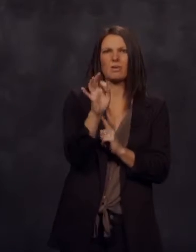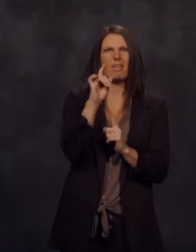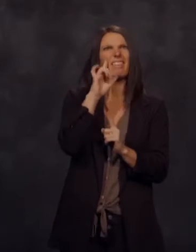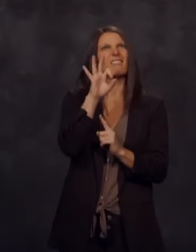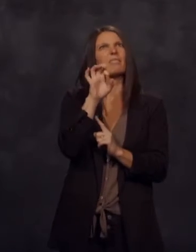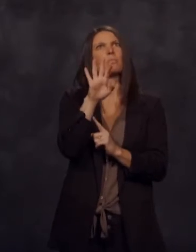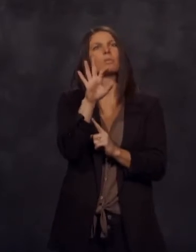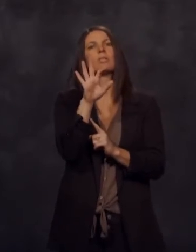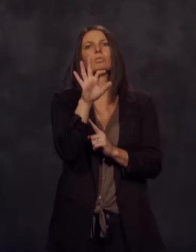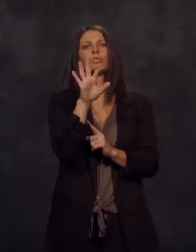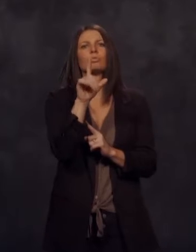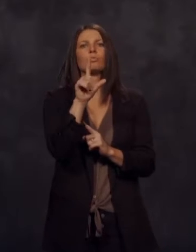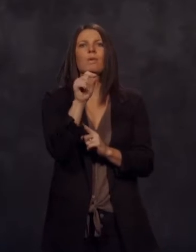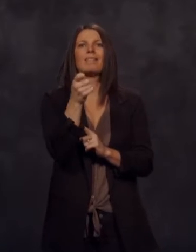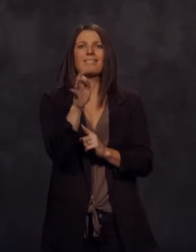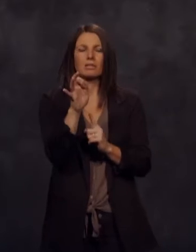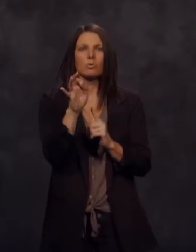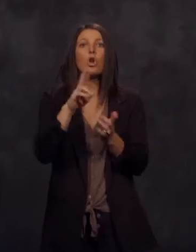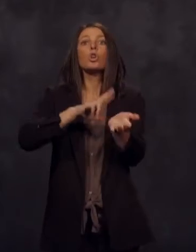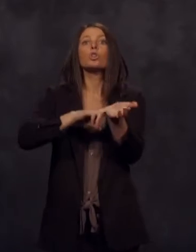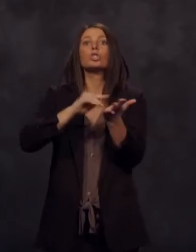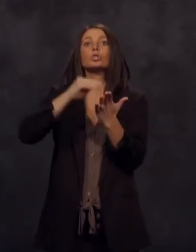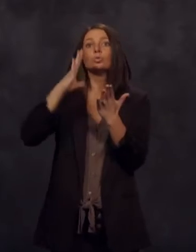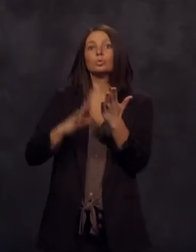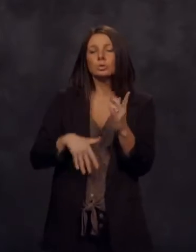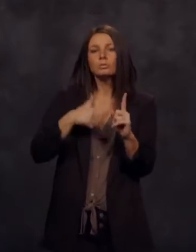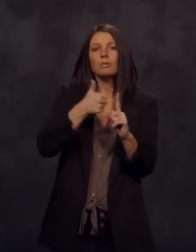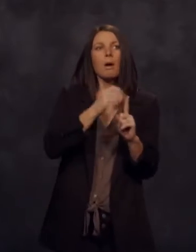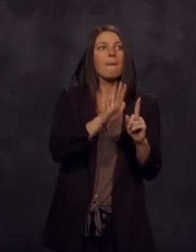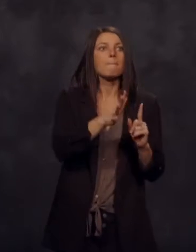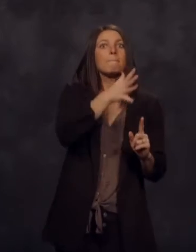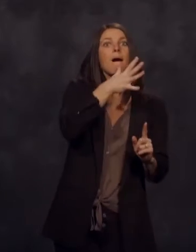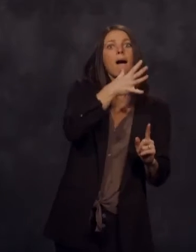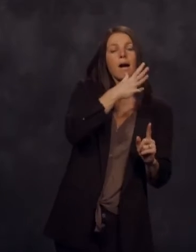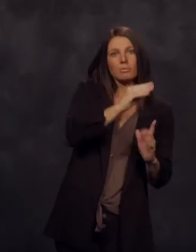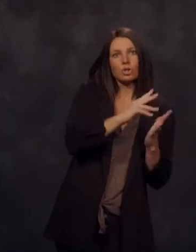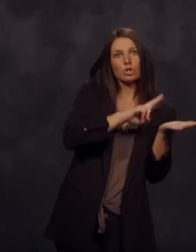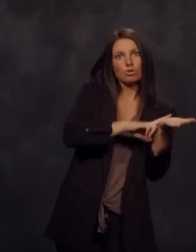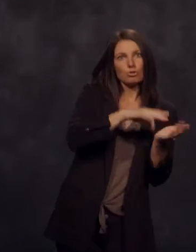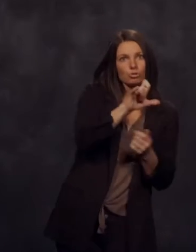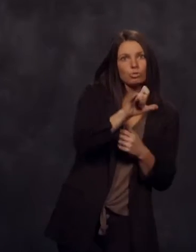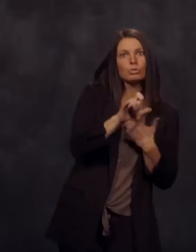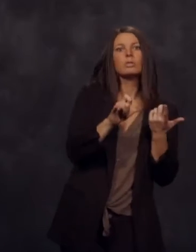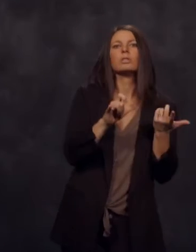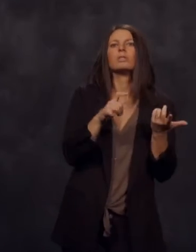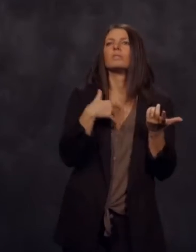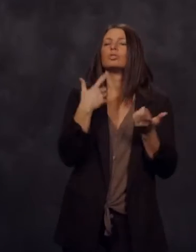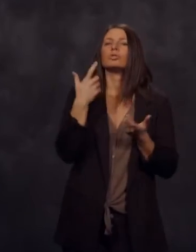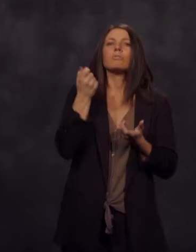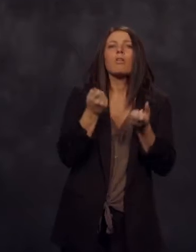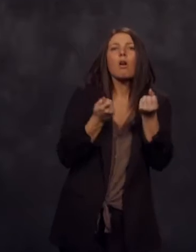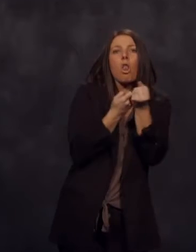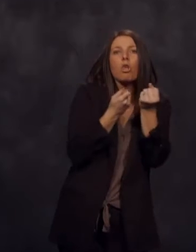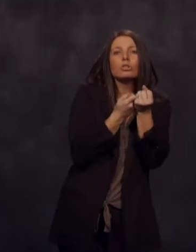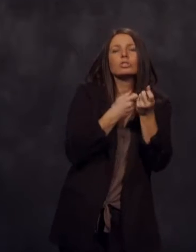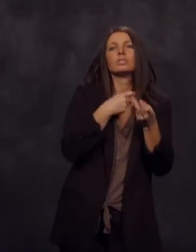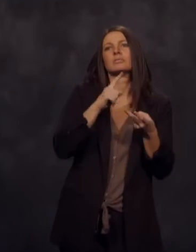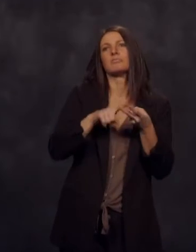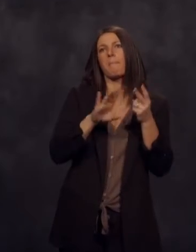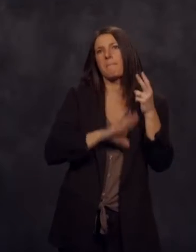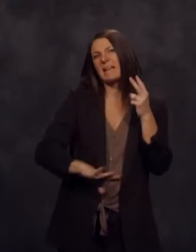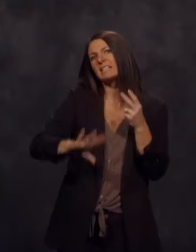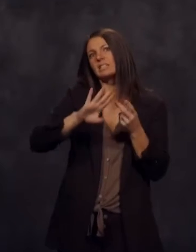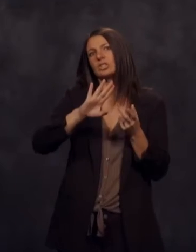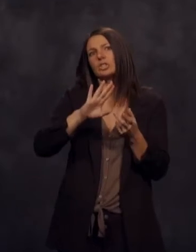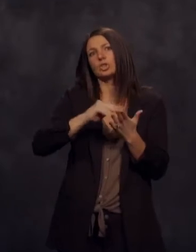February, was a nursing student whose mother was also a nurse, and she had gotten a scholarship, a basic student